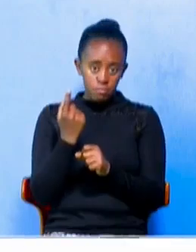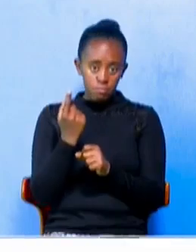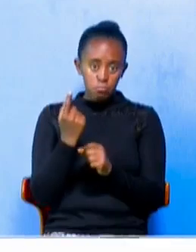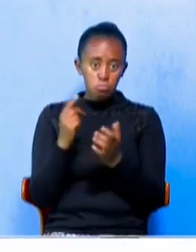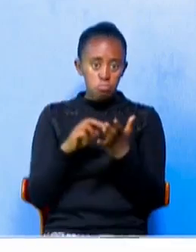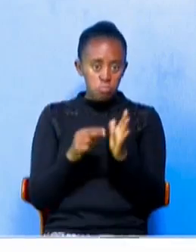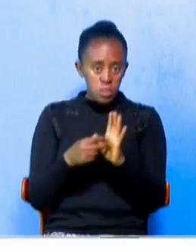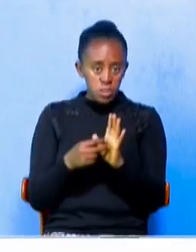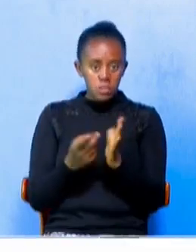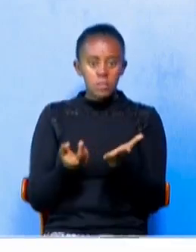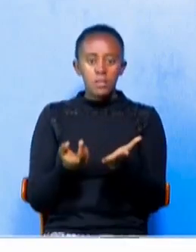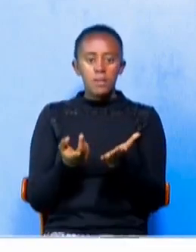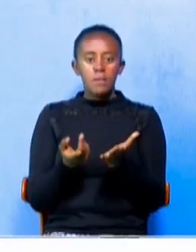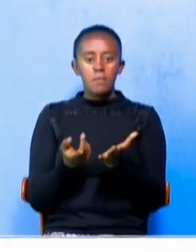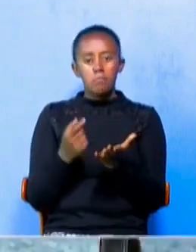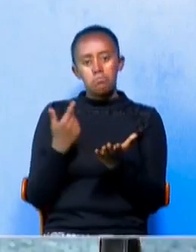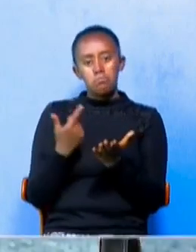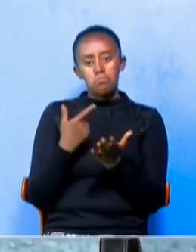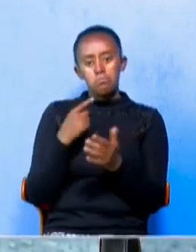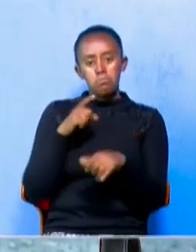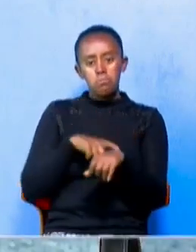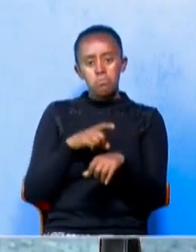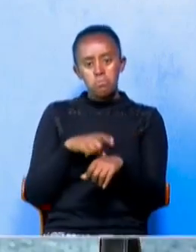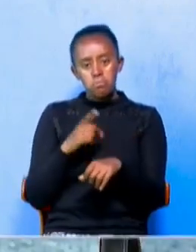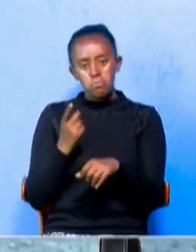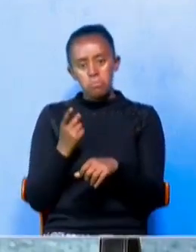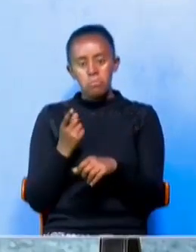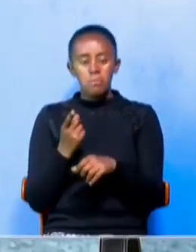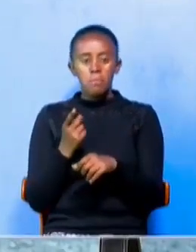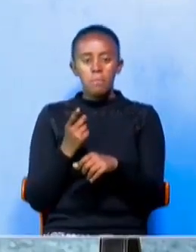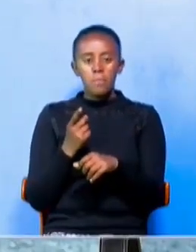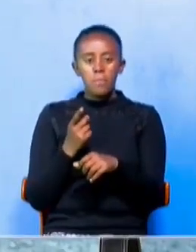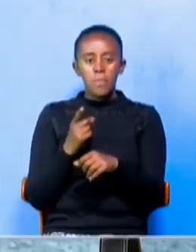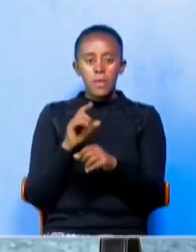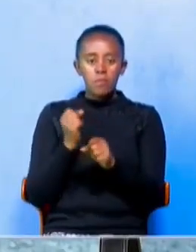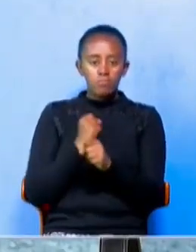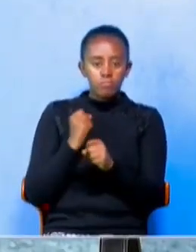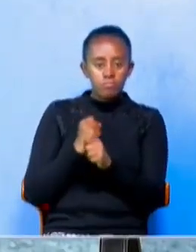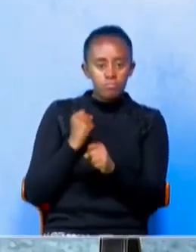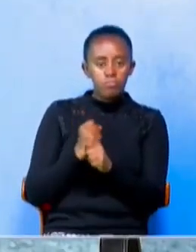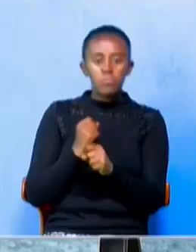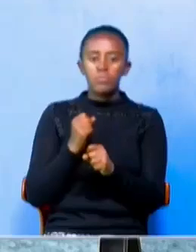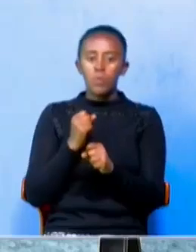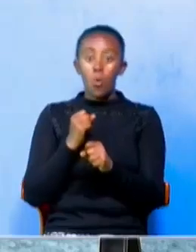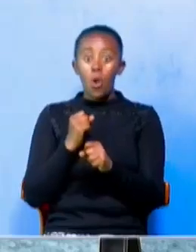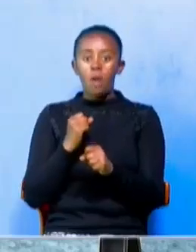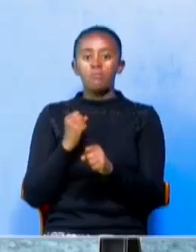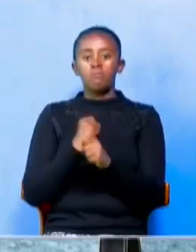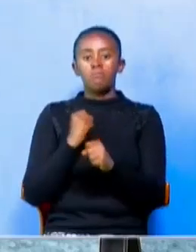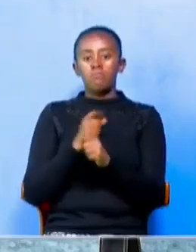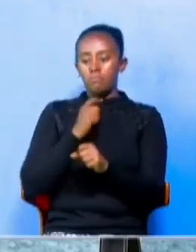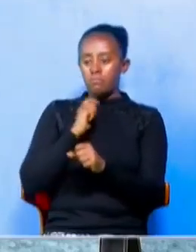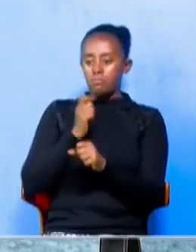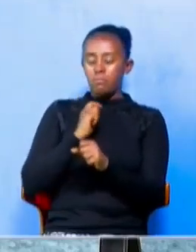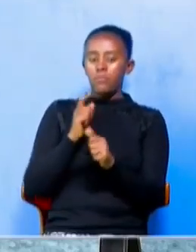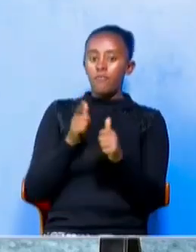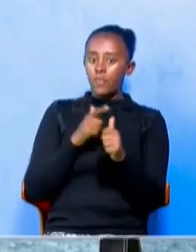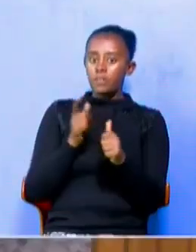conduct means it is the right time of what? To perform the interview. What do you do